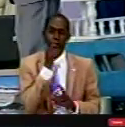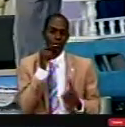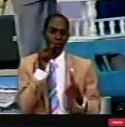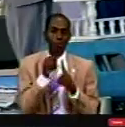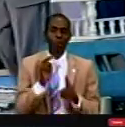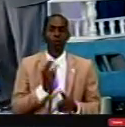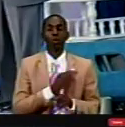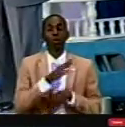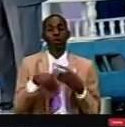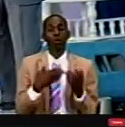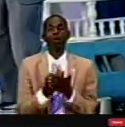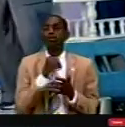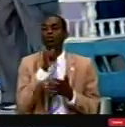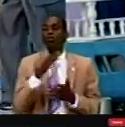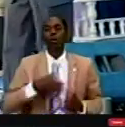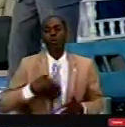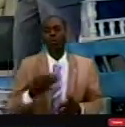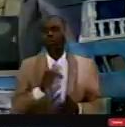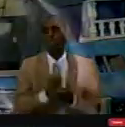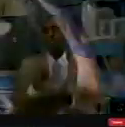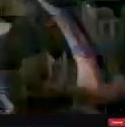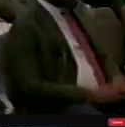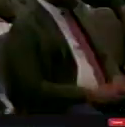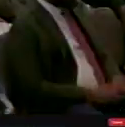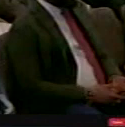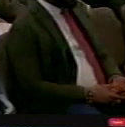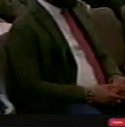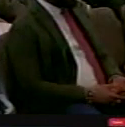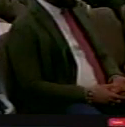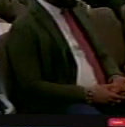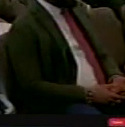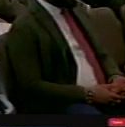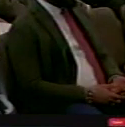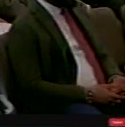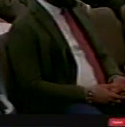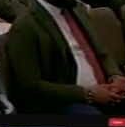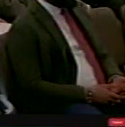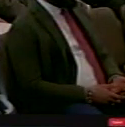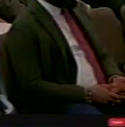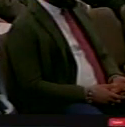early should perish but that all shall come to repentance